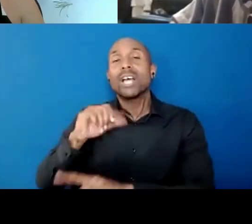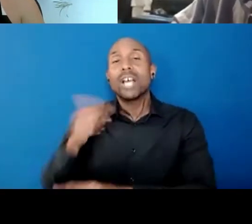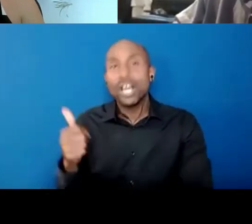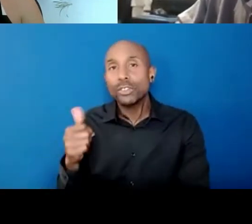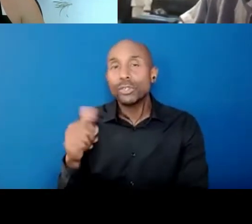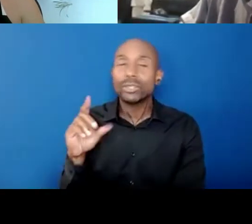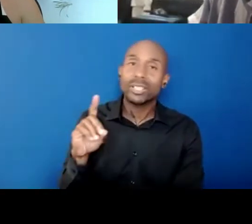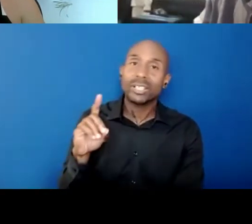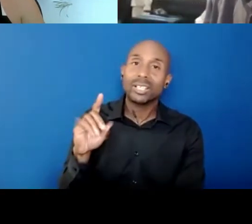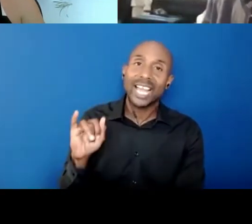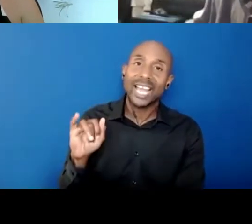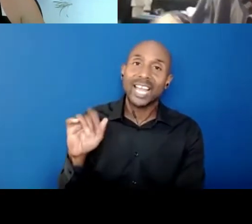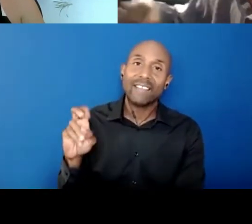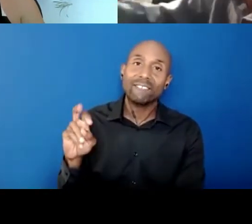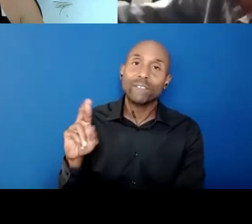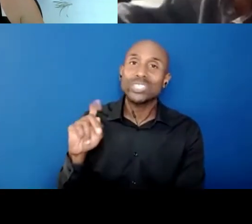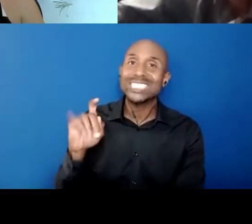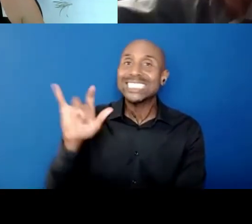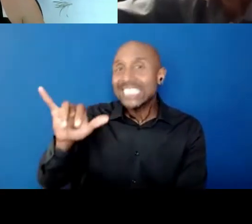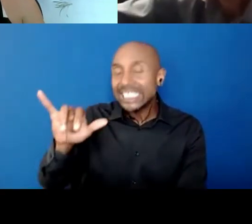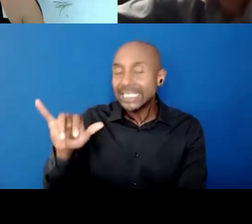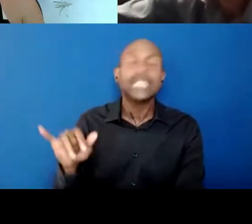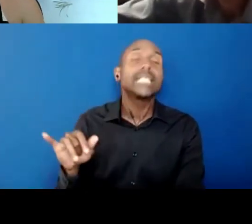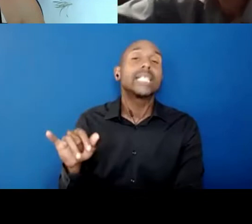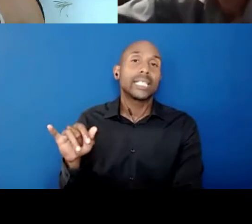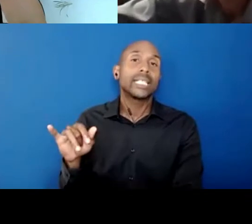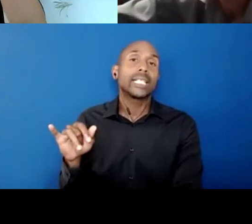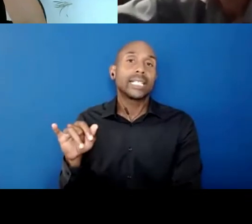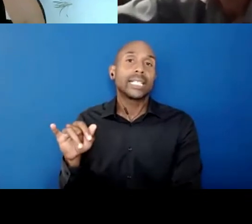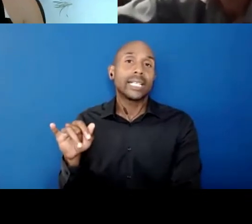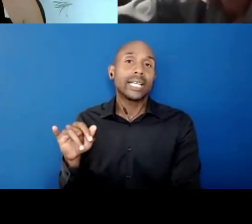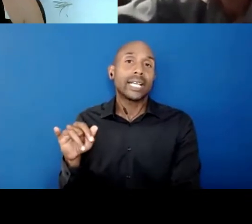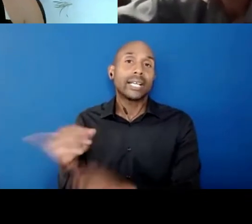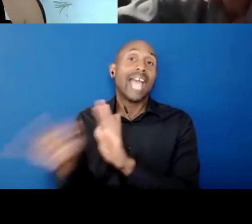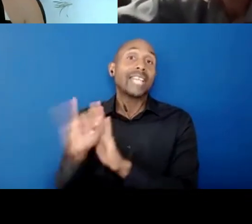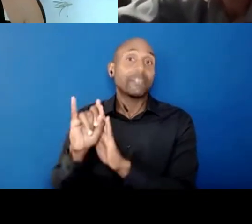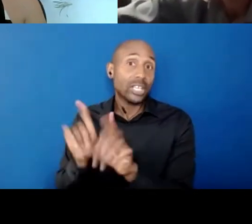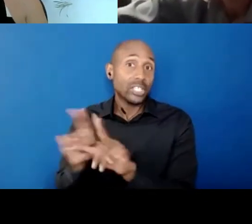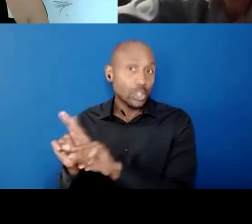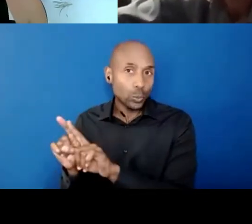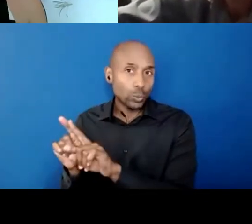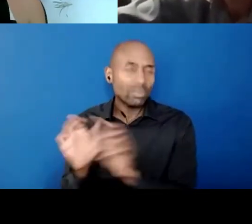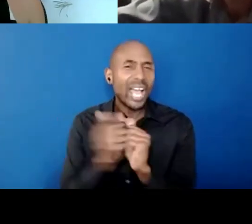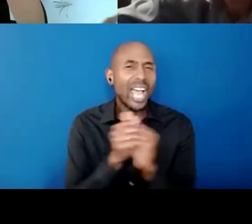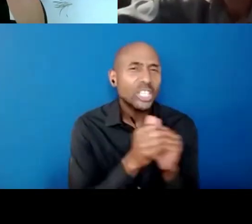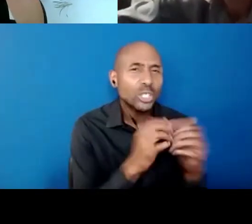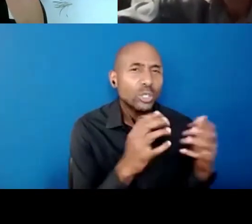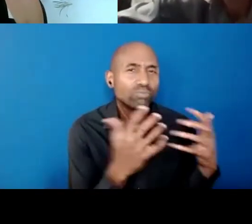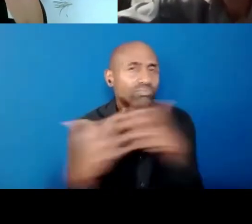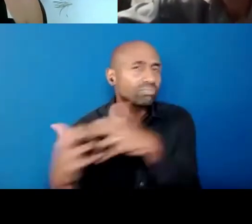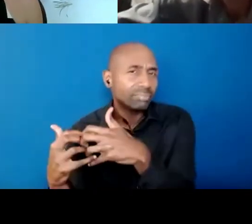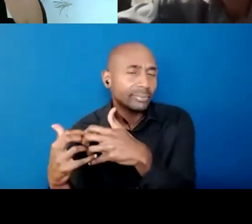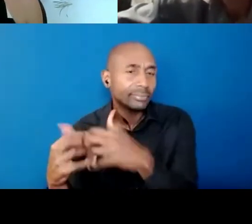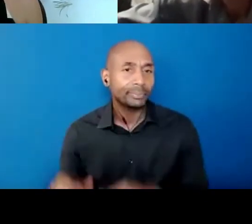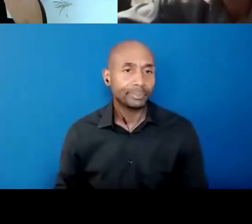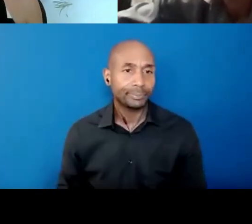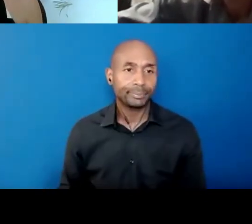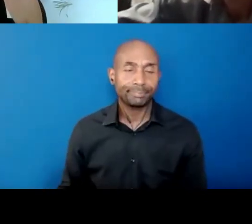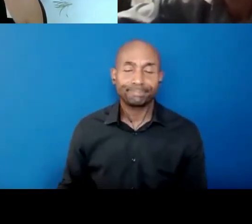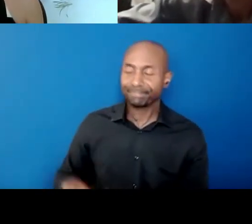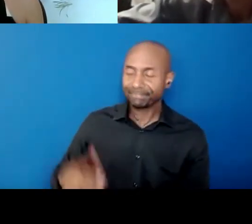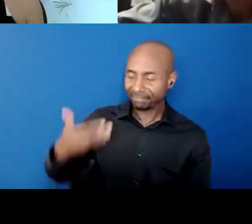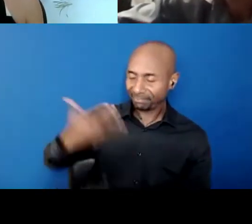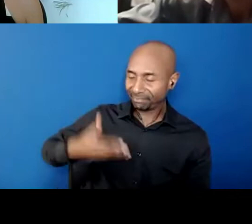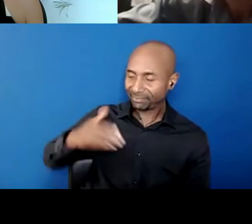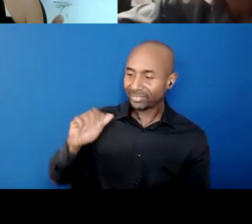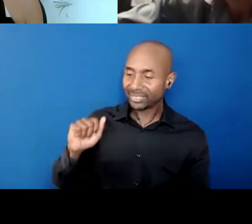diversity in other ways as well. Sure, David. This is Ashley, and I think kind of you've really hit the nail on the head with the fact